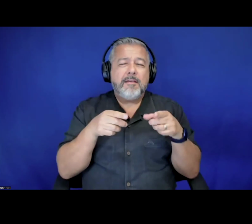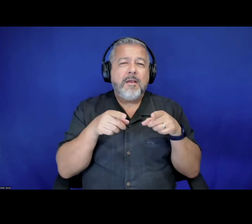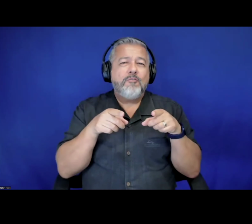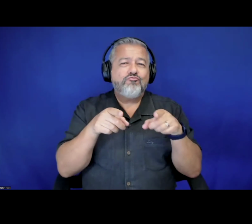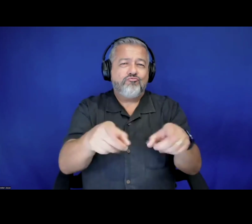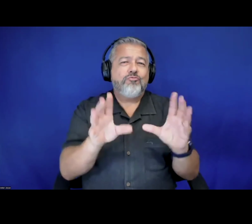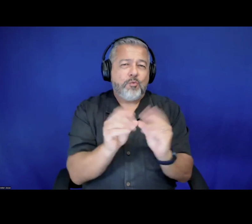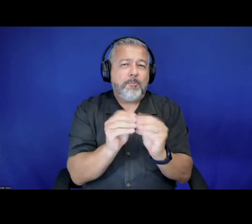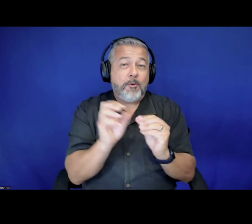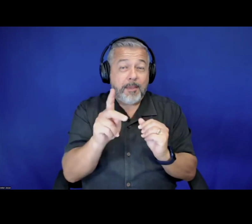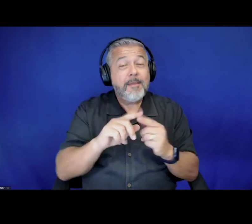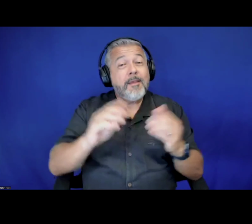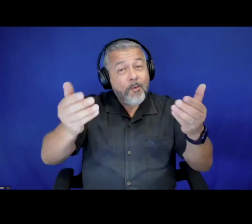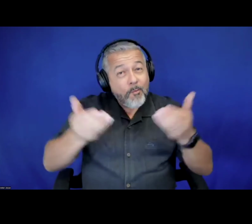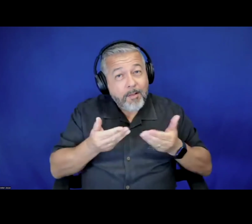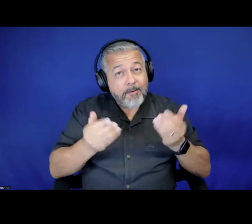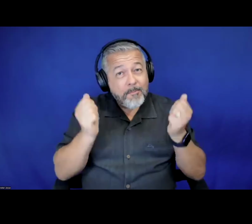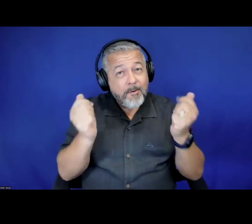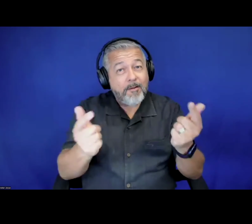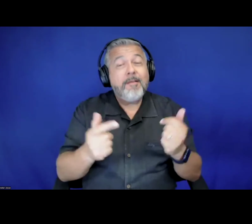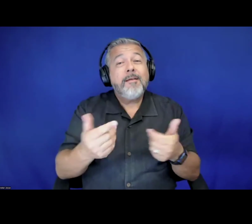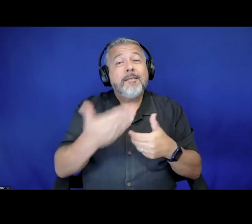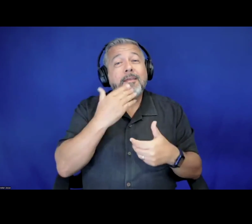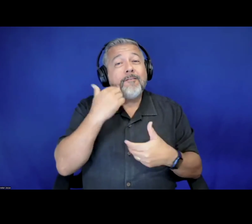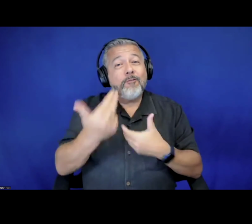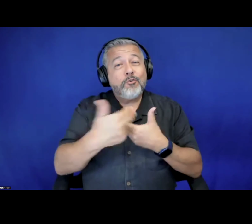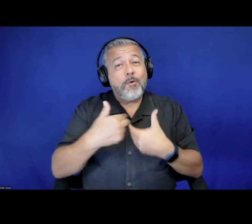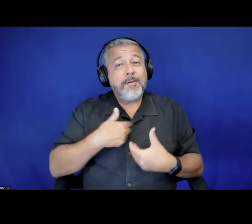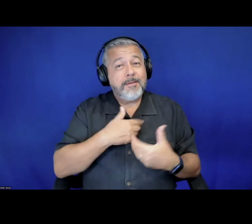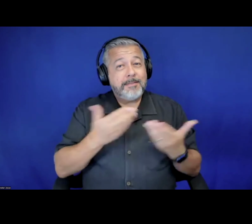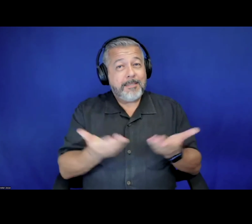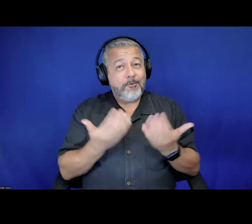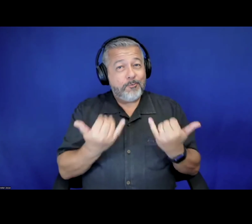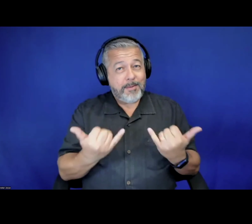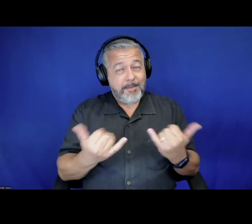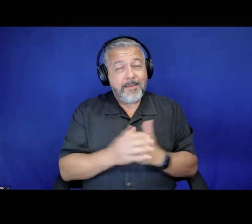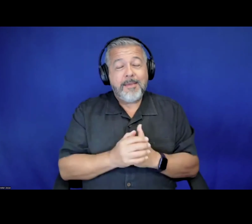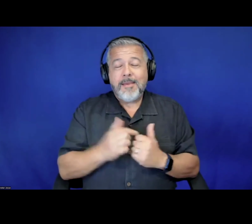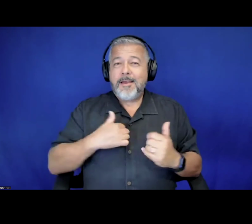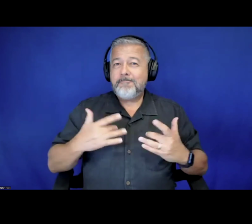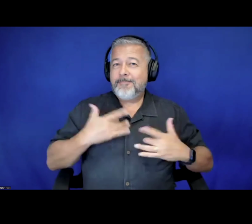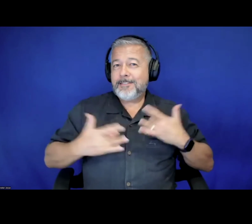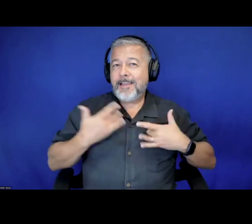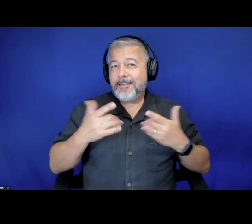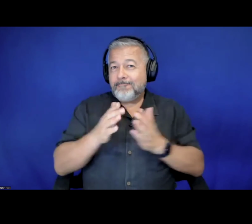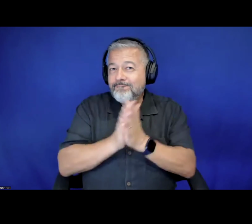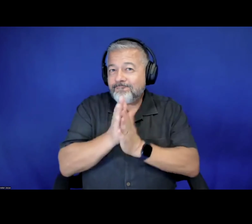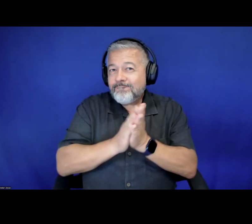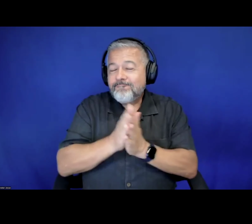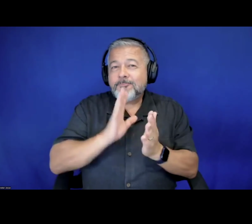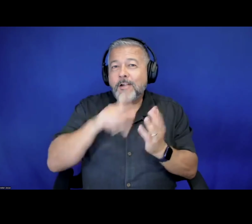Welcome, everyone, and thank you for joining us here today. I'm really excited to talk about all the different